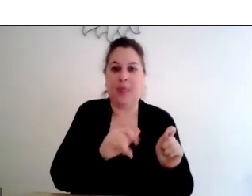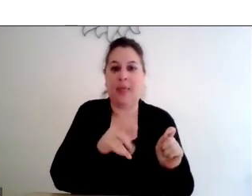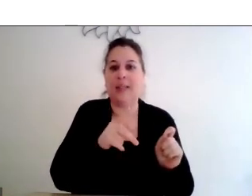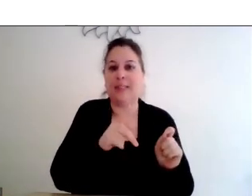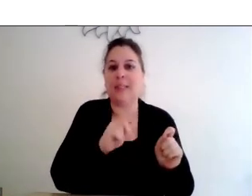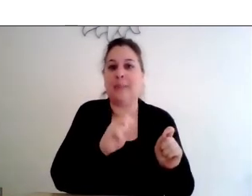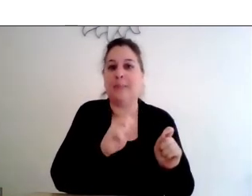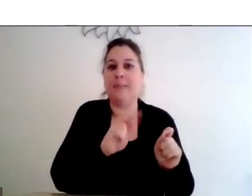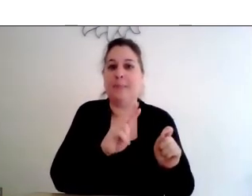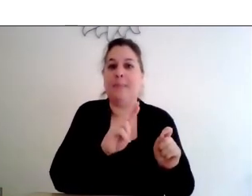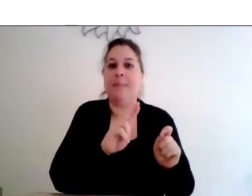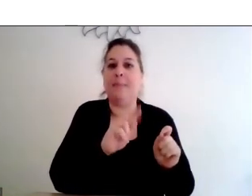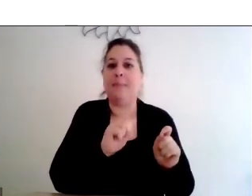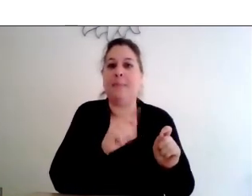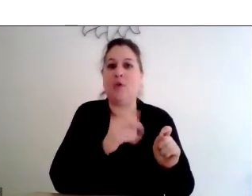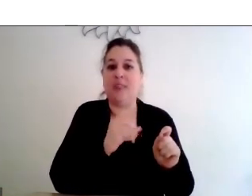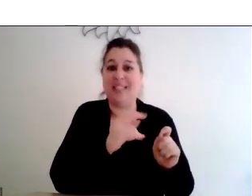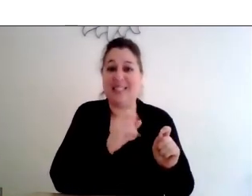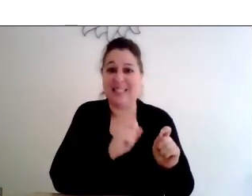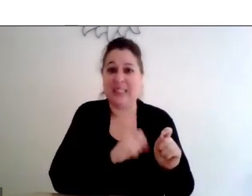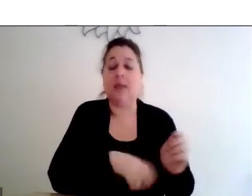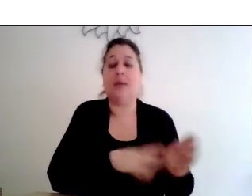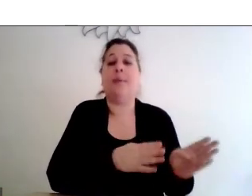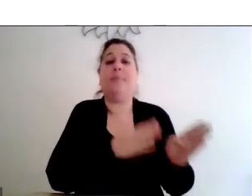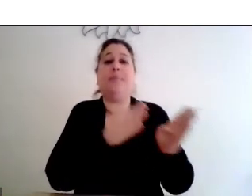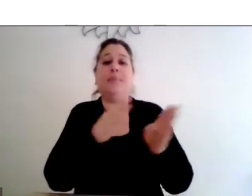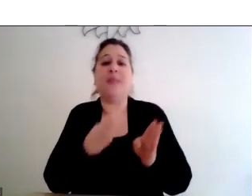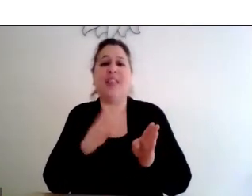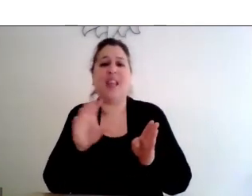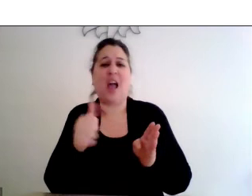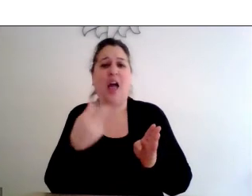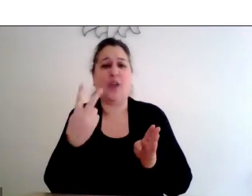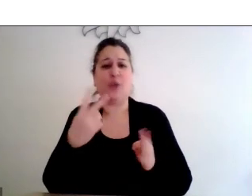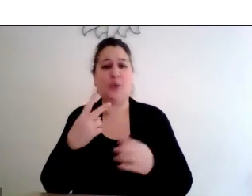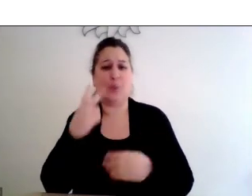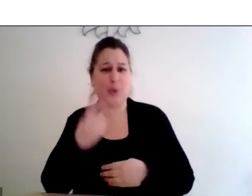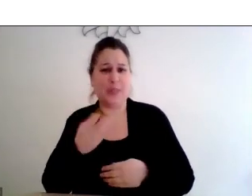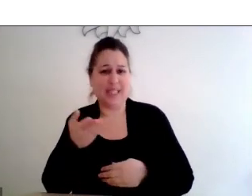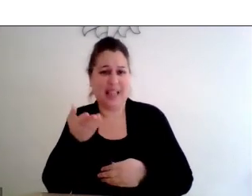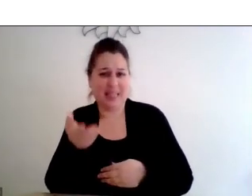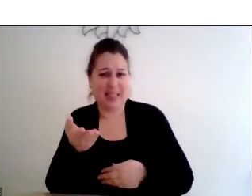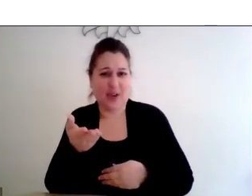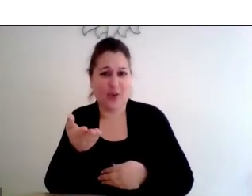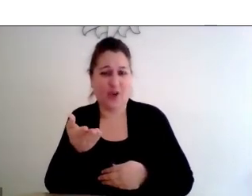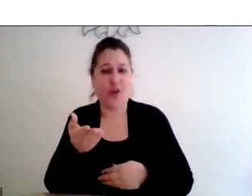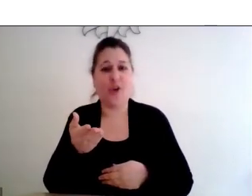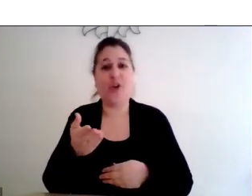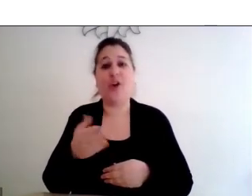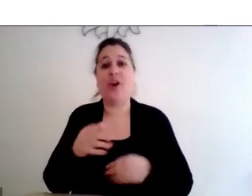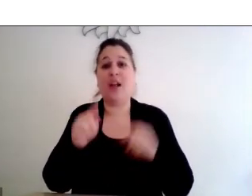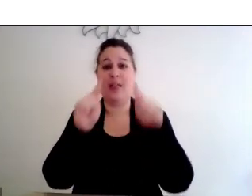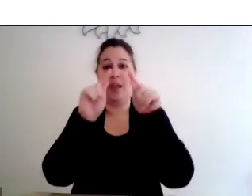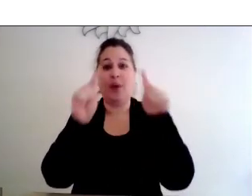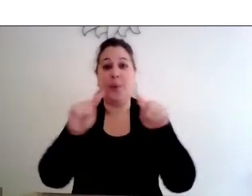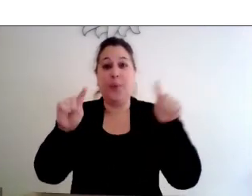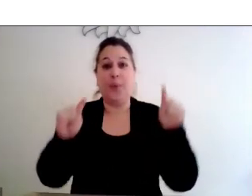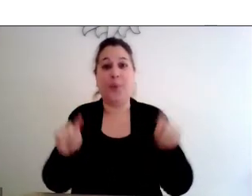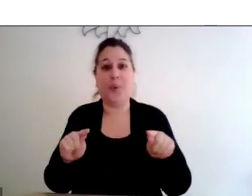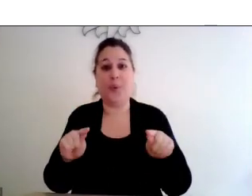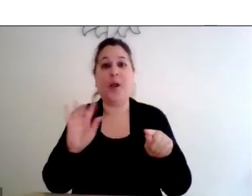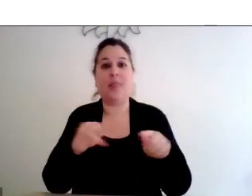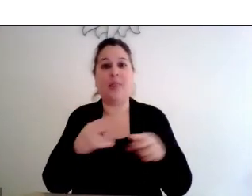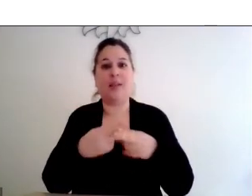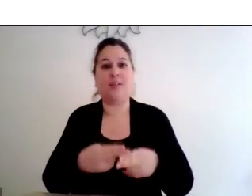are called brackets. Okay, you usually won't see braces and brackets until like way later down the line,